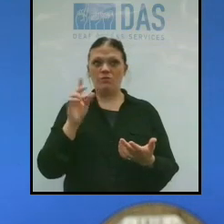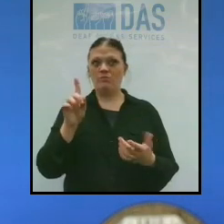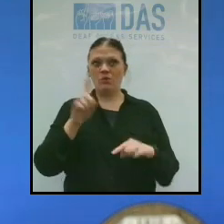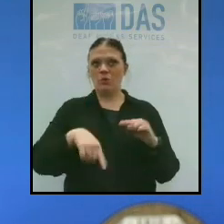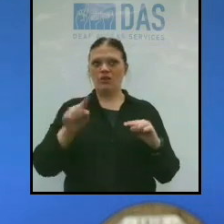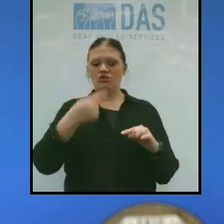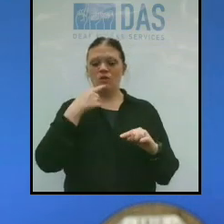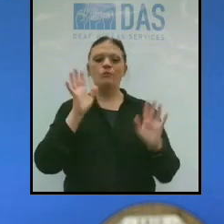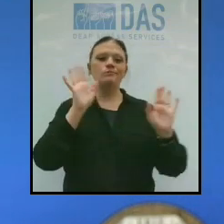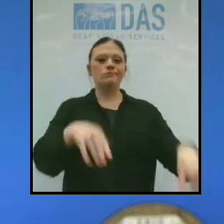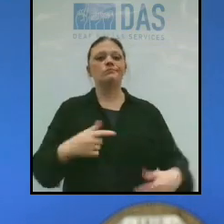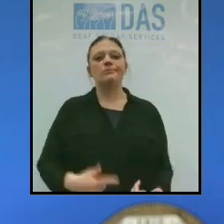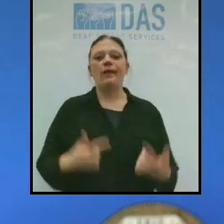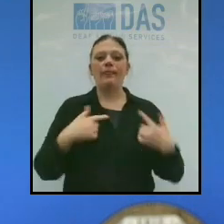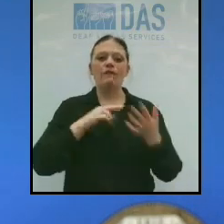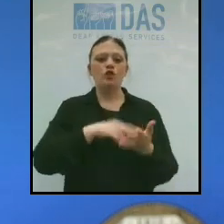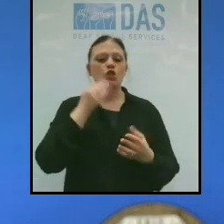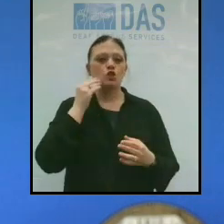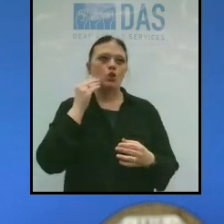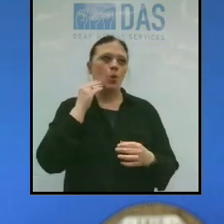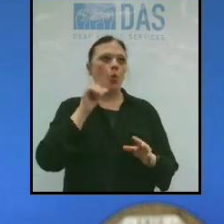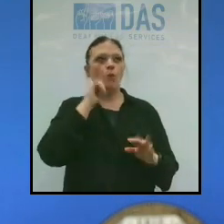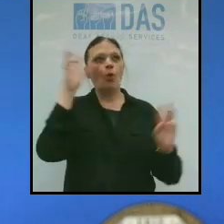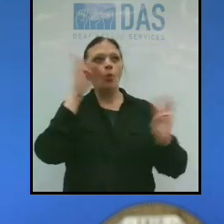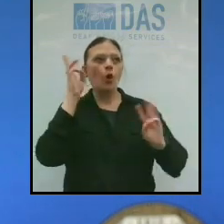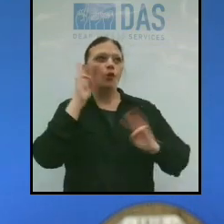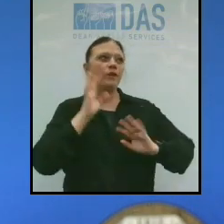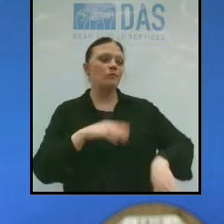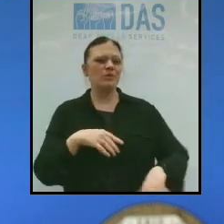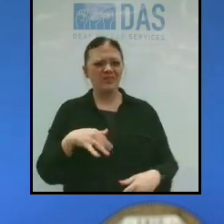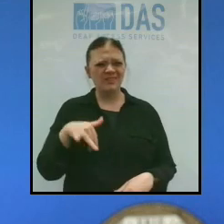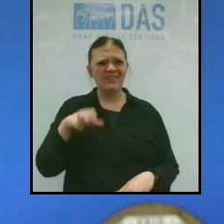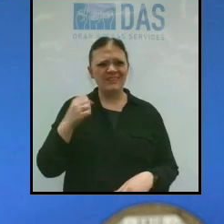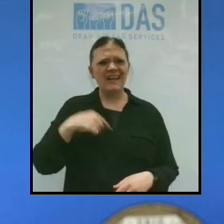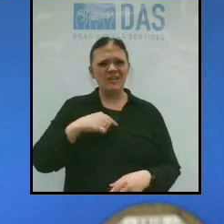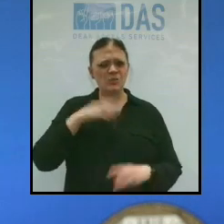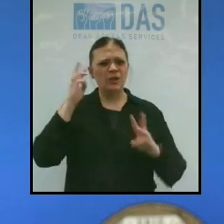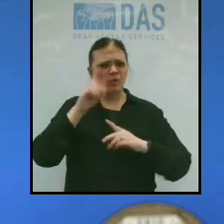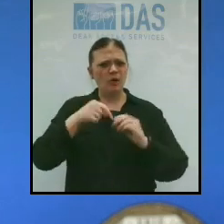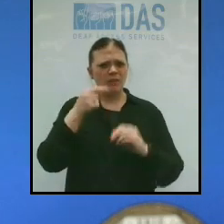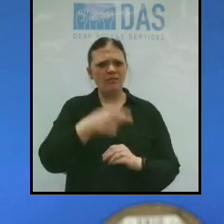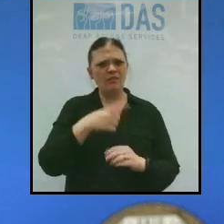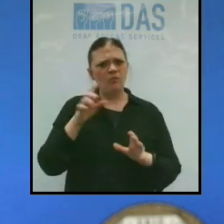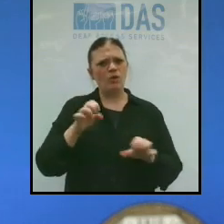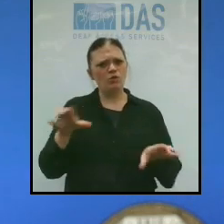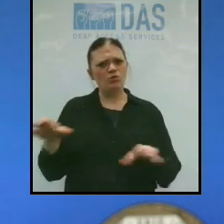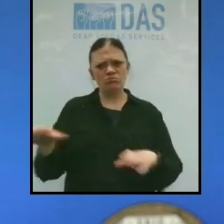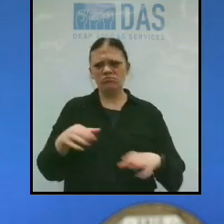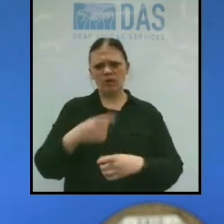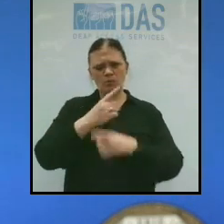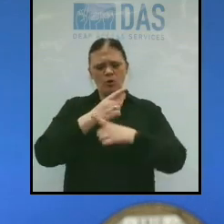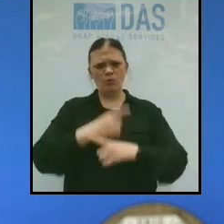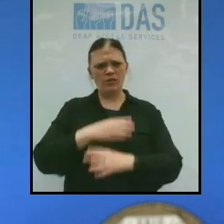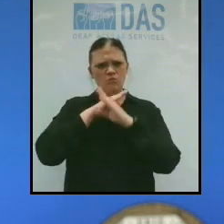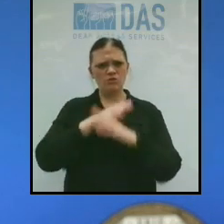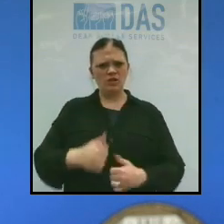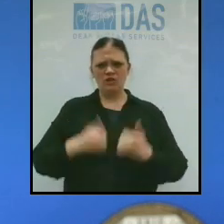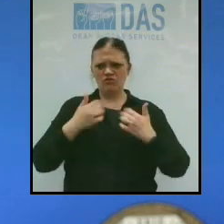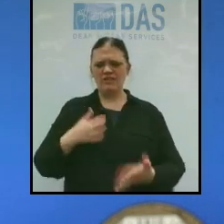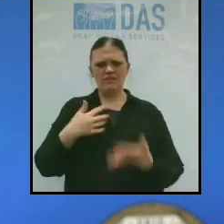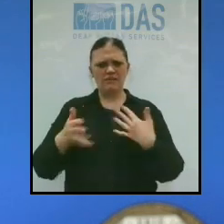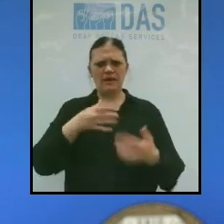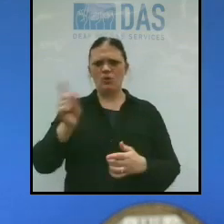don't worry about them. We certainly worry about them. So we want to continue to act appropriately to protect residents no matter where they may